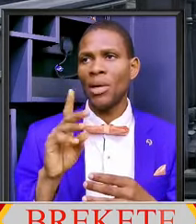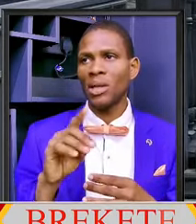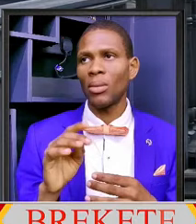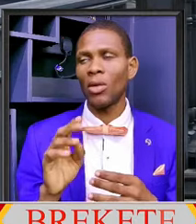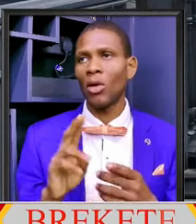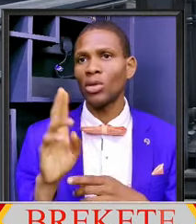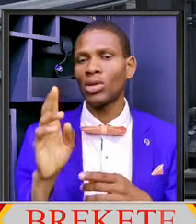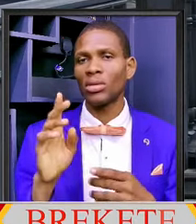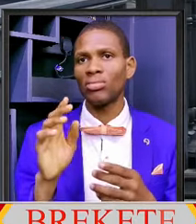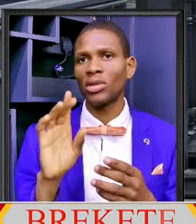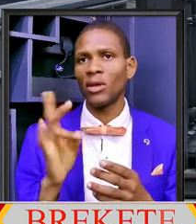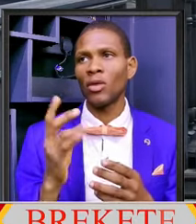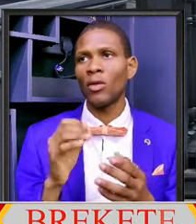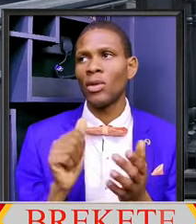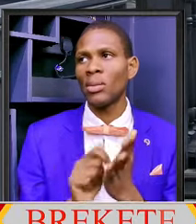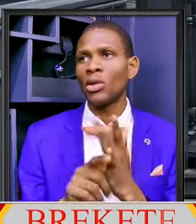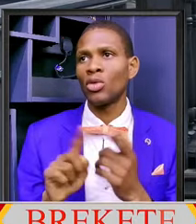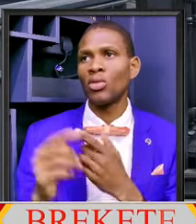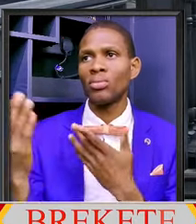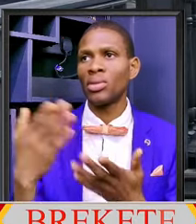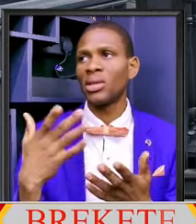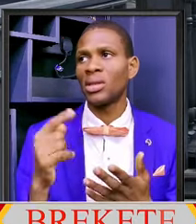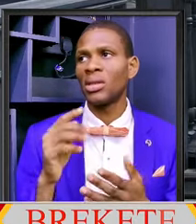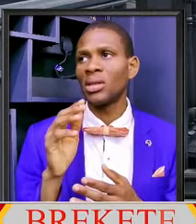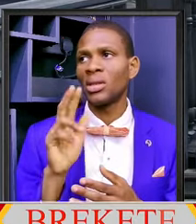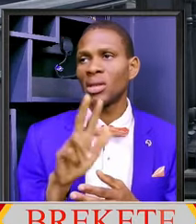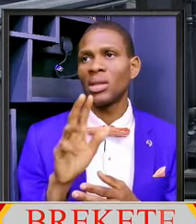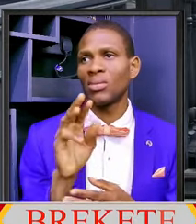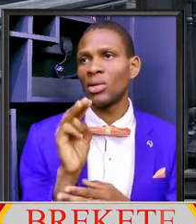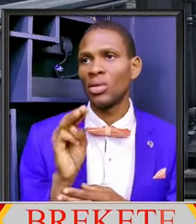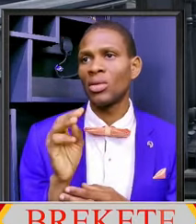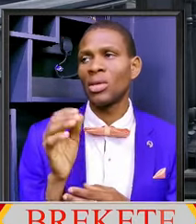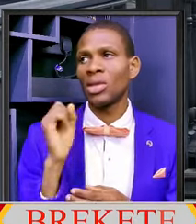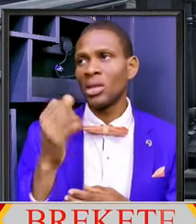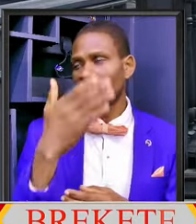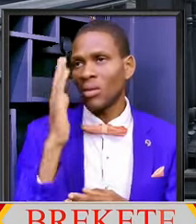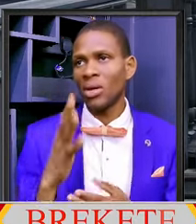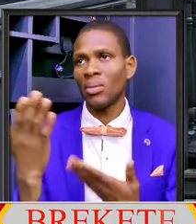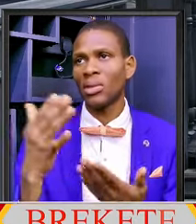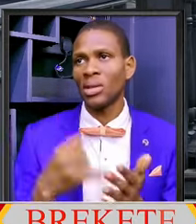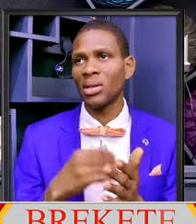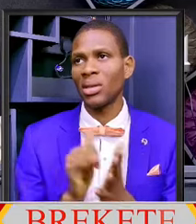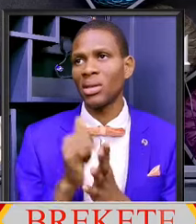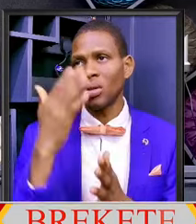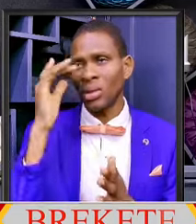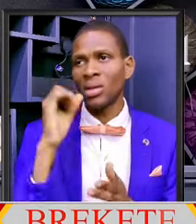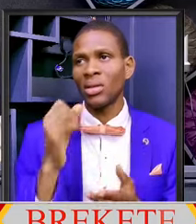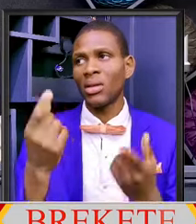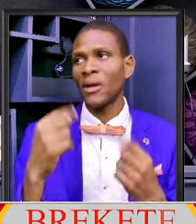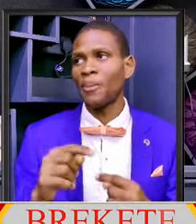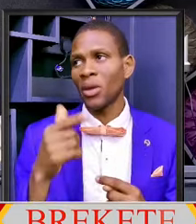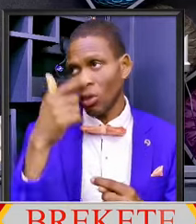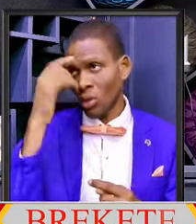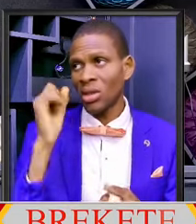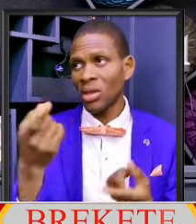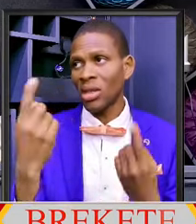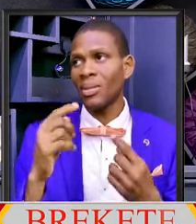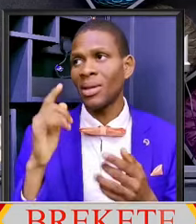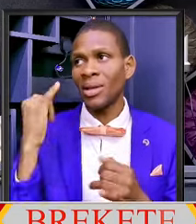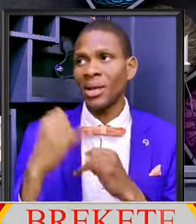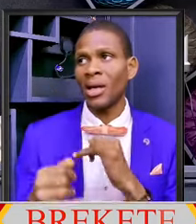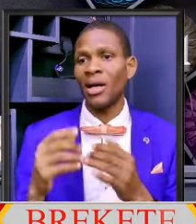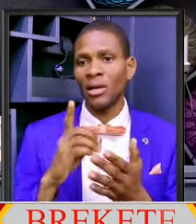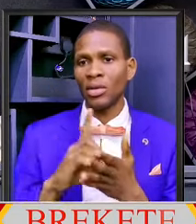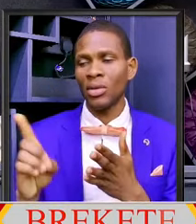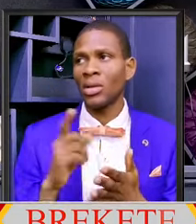April for her to bring the remaining 3 million naira. She so don't bring them. She never bring them, sir. Now why she come? Because she come last week. With that,